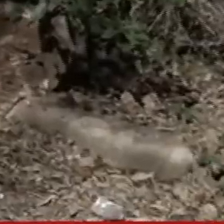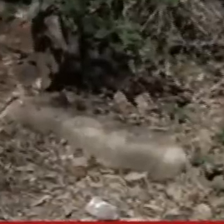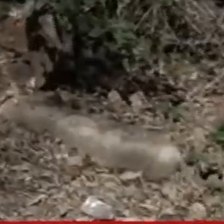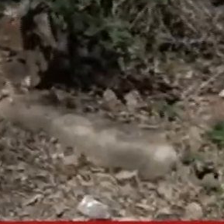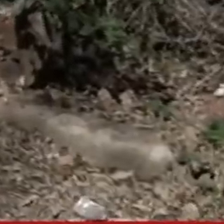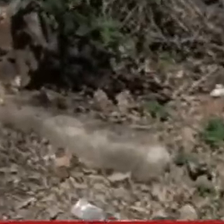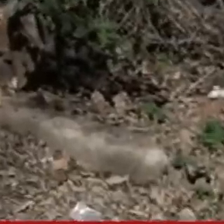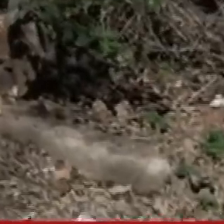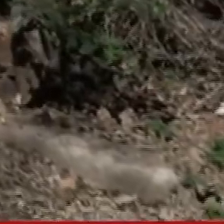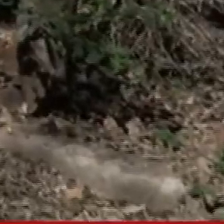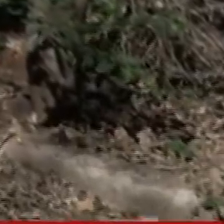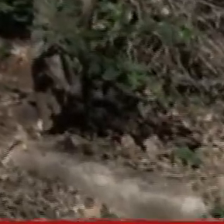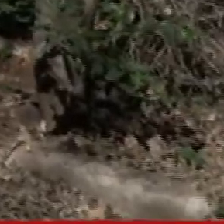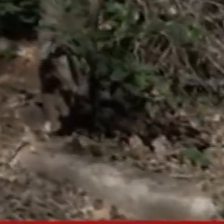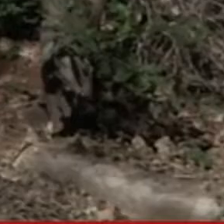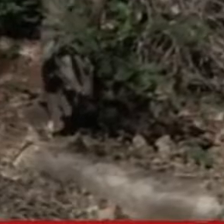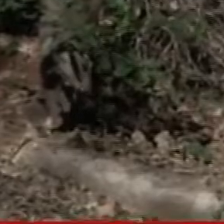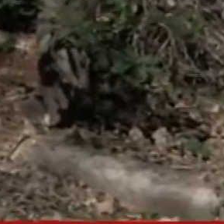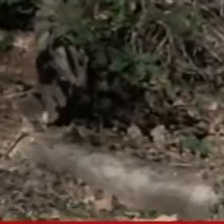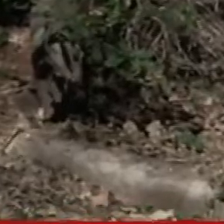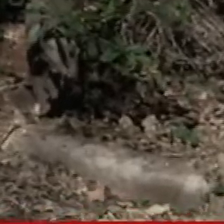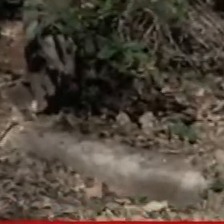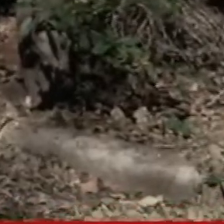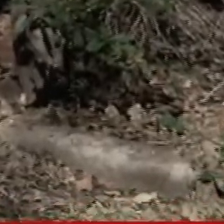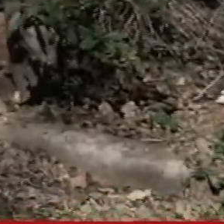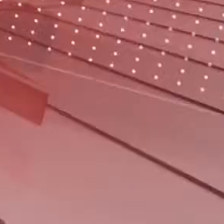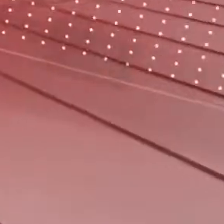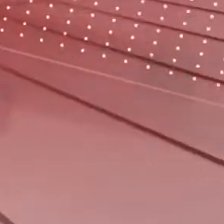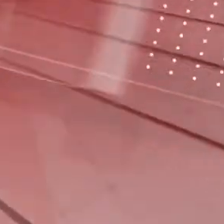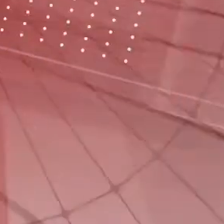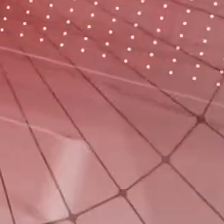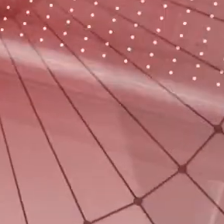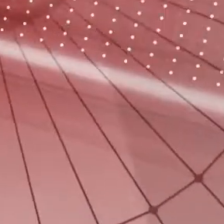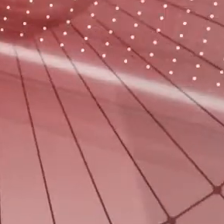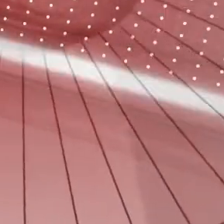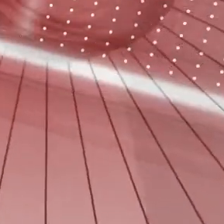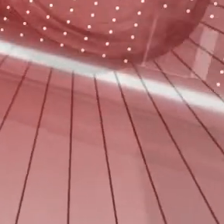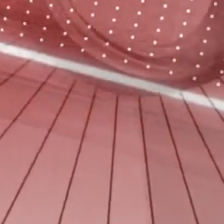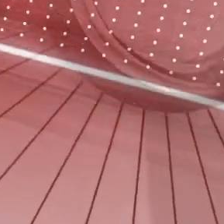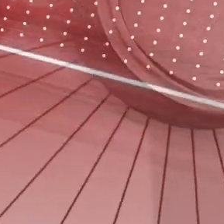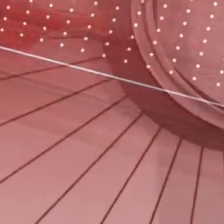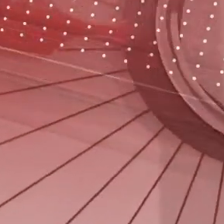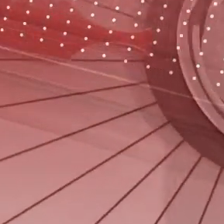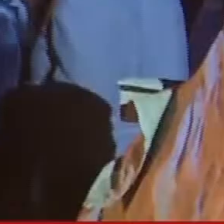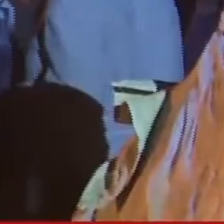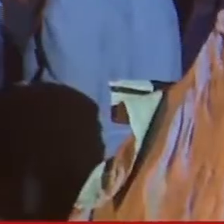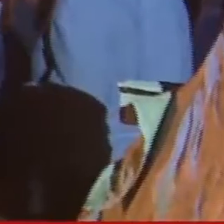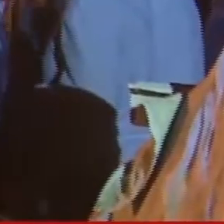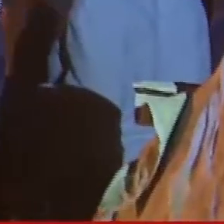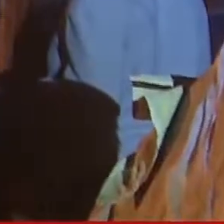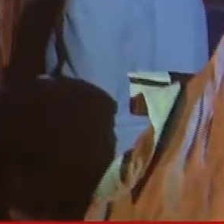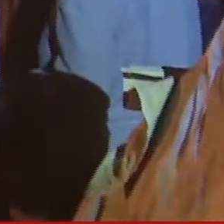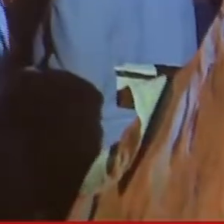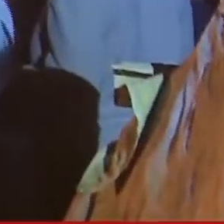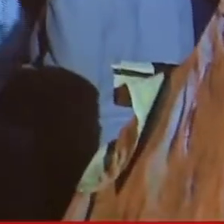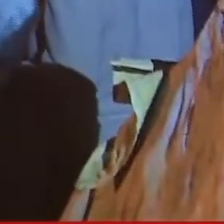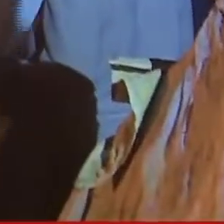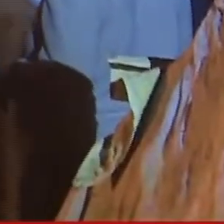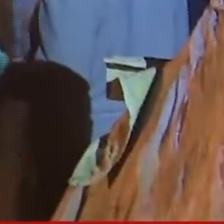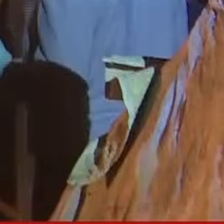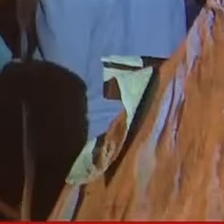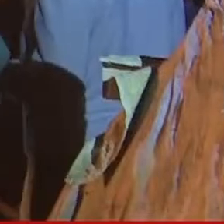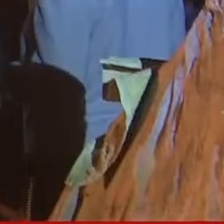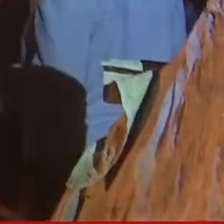in limbo as US slam brakes on foreign aid. Also tonight, the